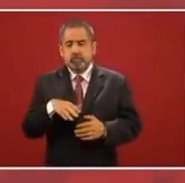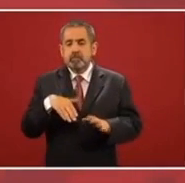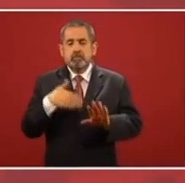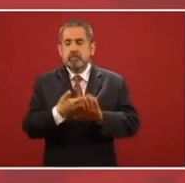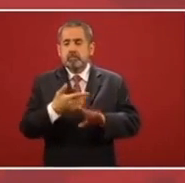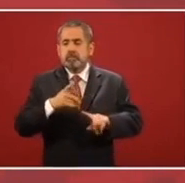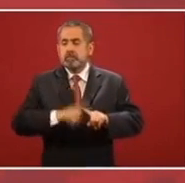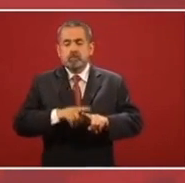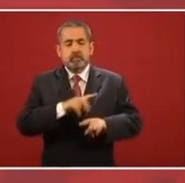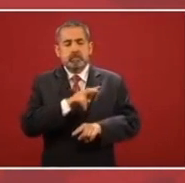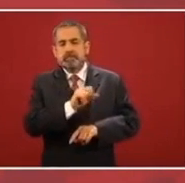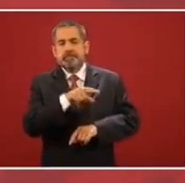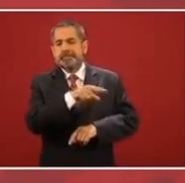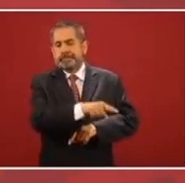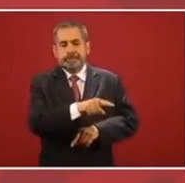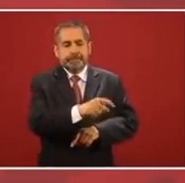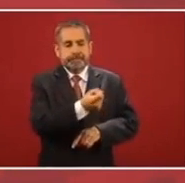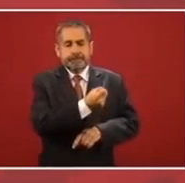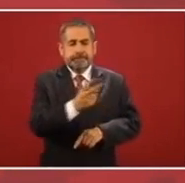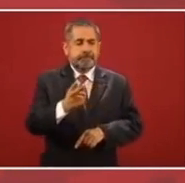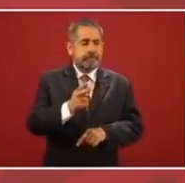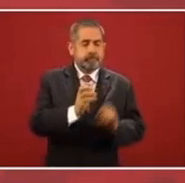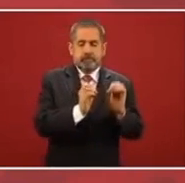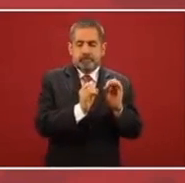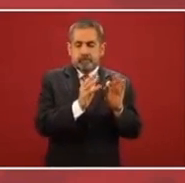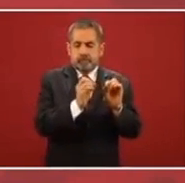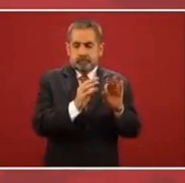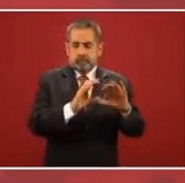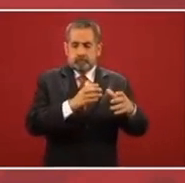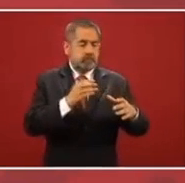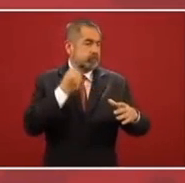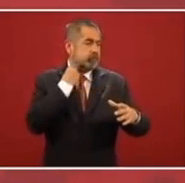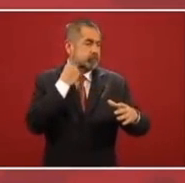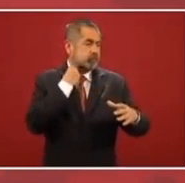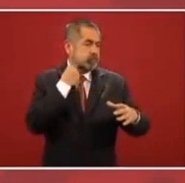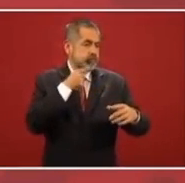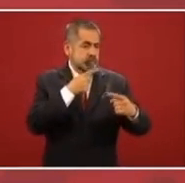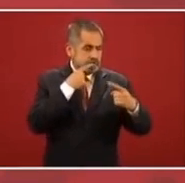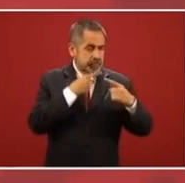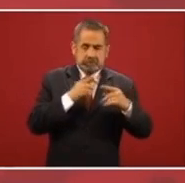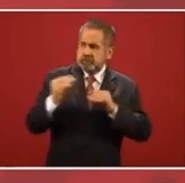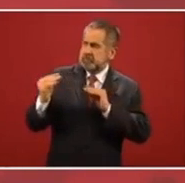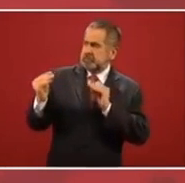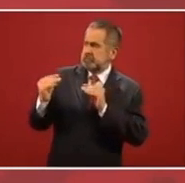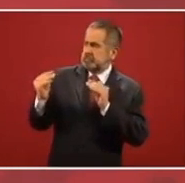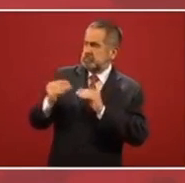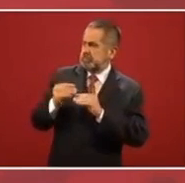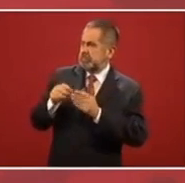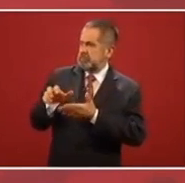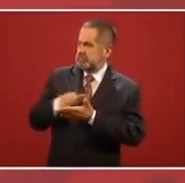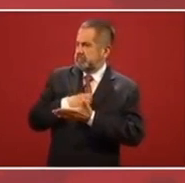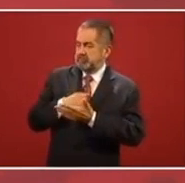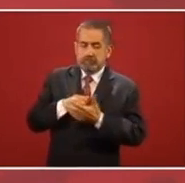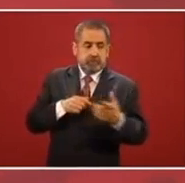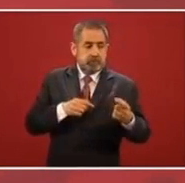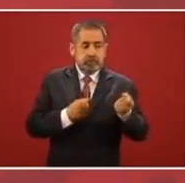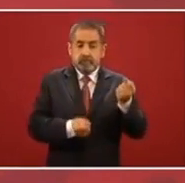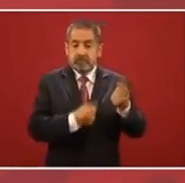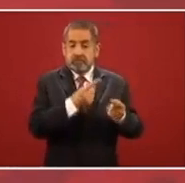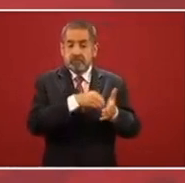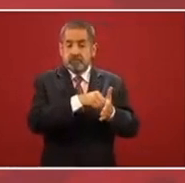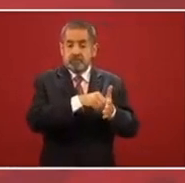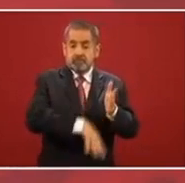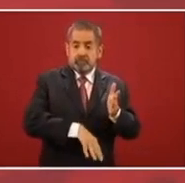despachos que se dedicaban companies eh, that devoted themselves to emitir